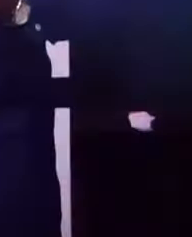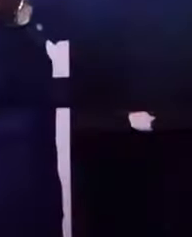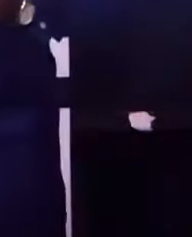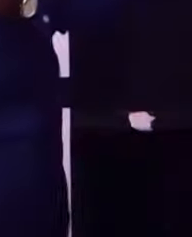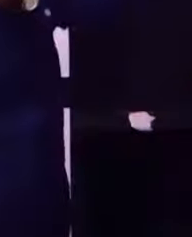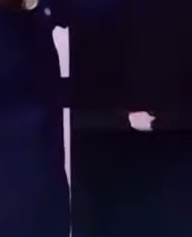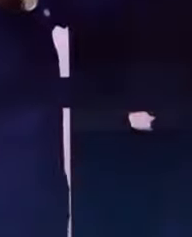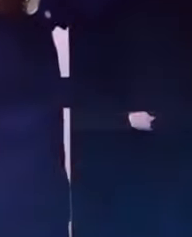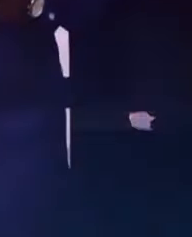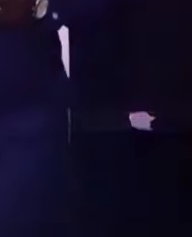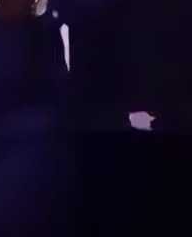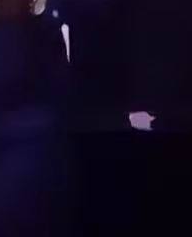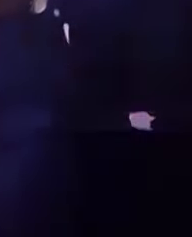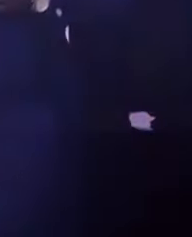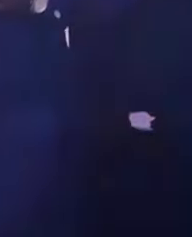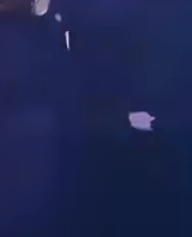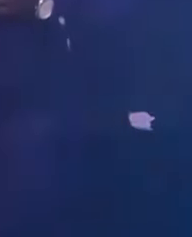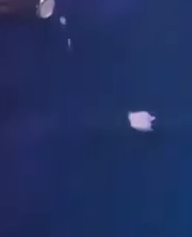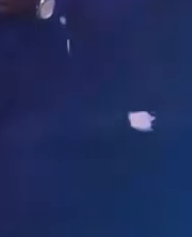the word deception is very